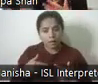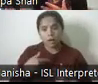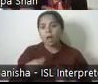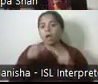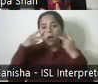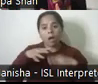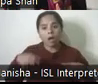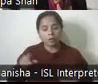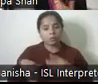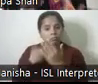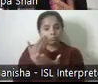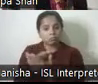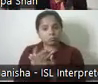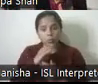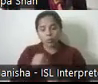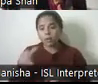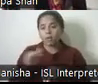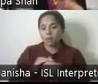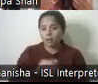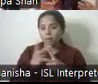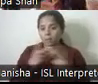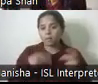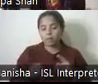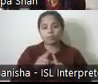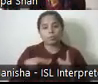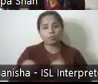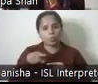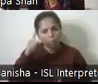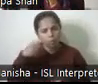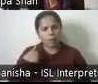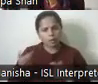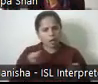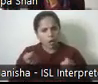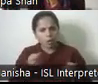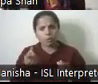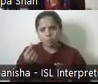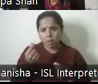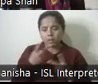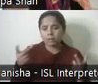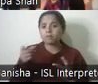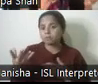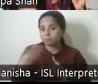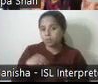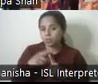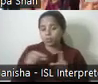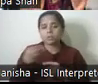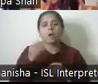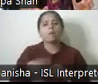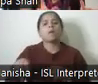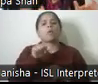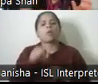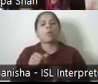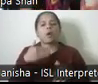women participate in wage labor or sell things they produce, they often control the money that they bring in. There's a kind of